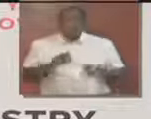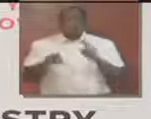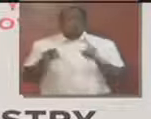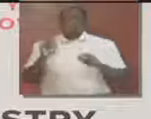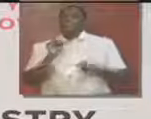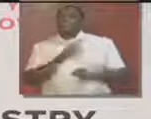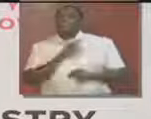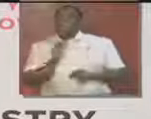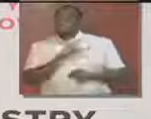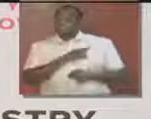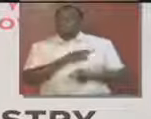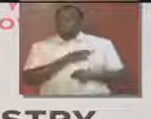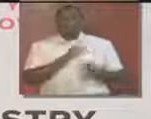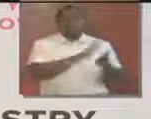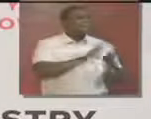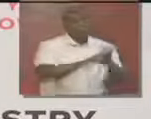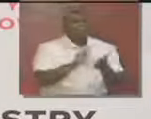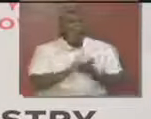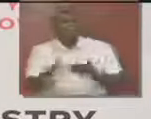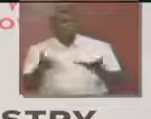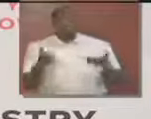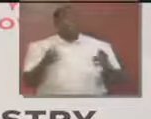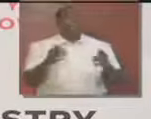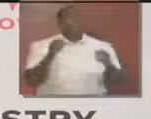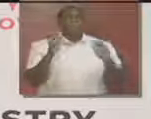cleanup, etc. But the detailed